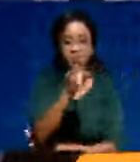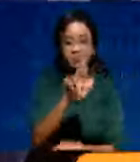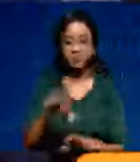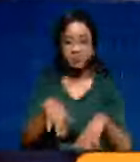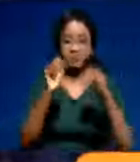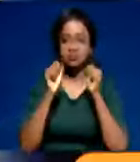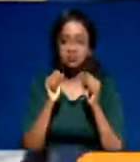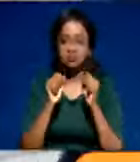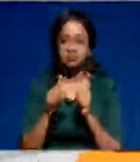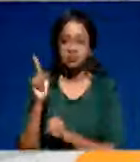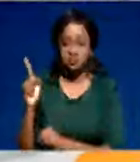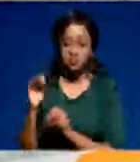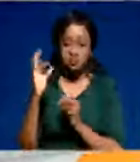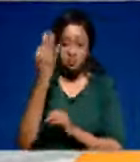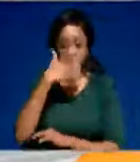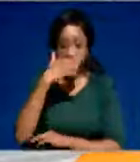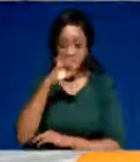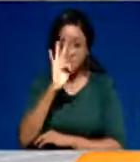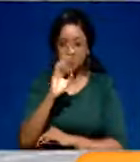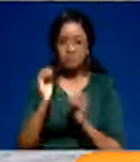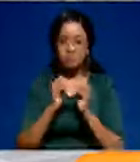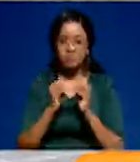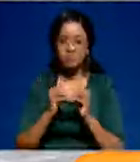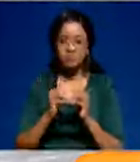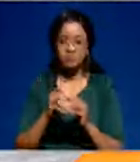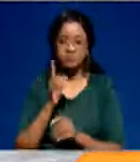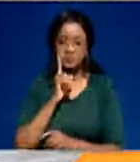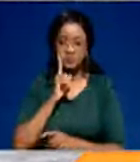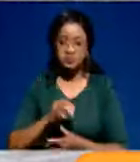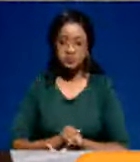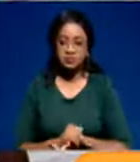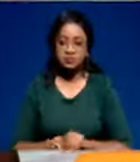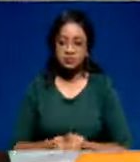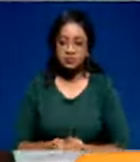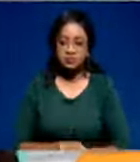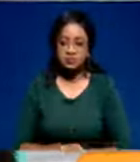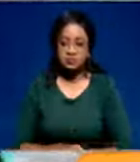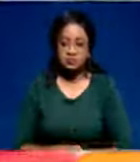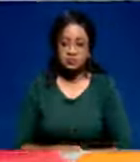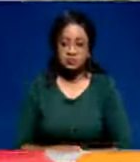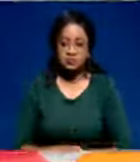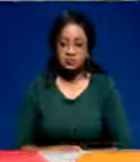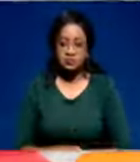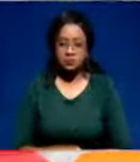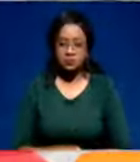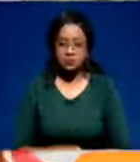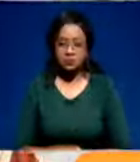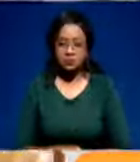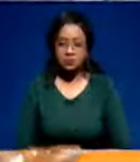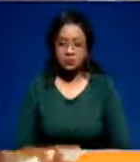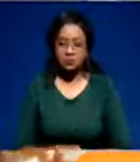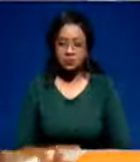will kick off their three-day workshop tomorrow. Stephen Leto, Citizen TV, Naivasha, Nakuru County.